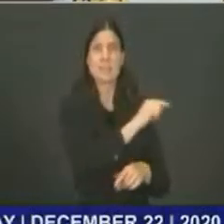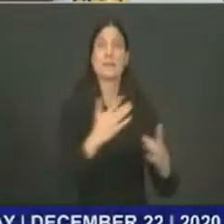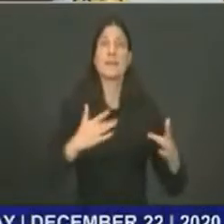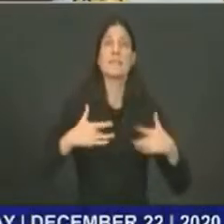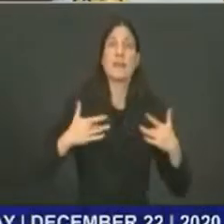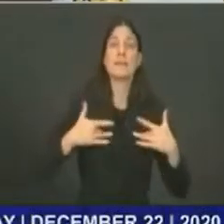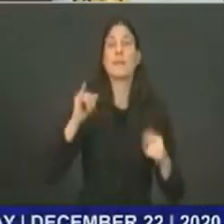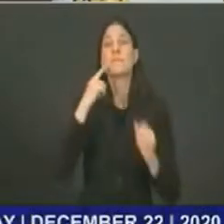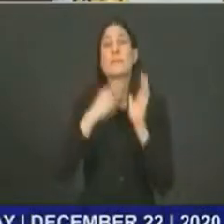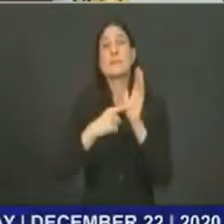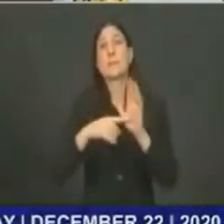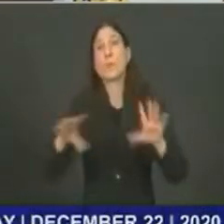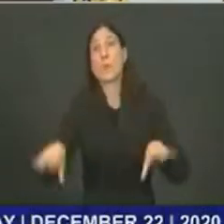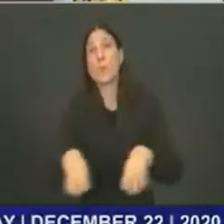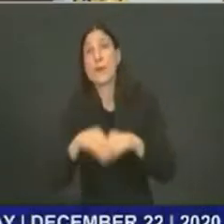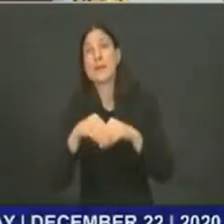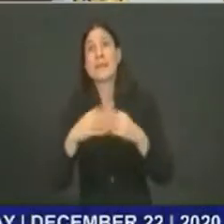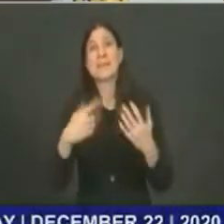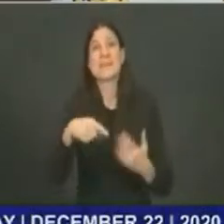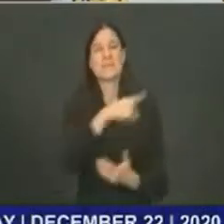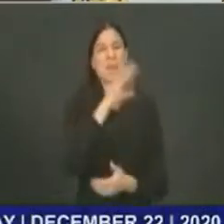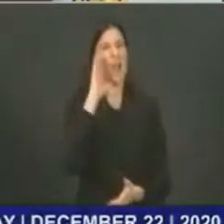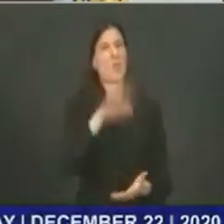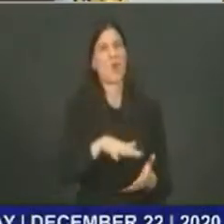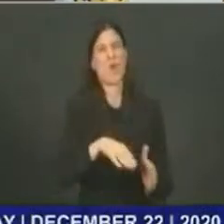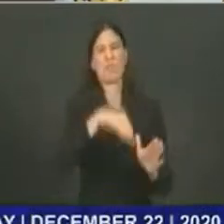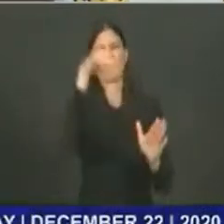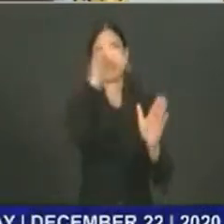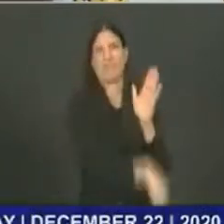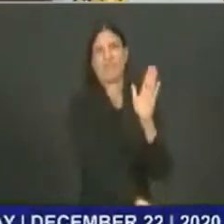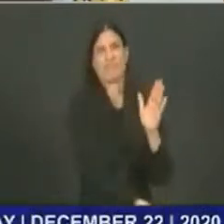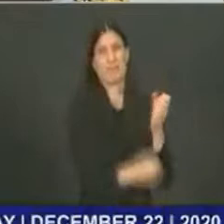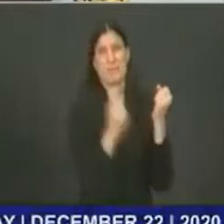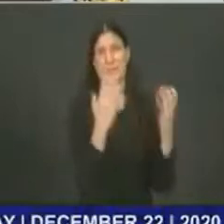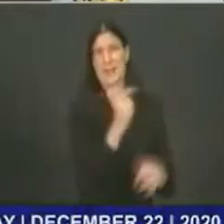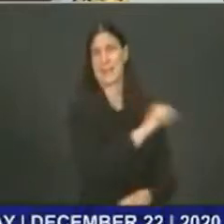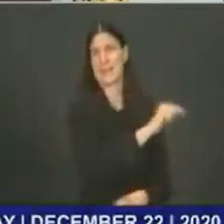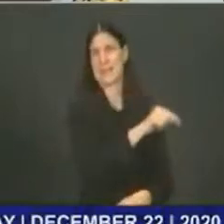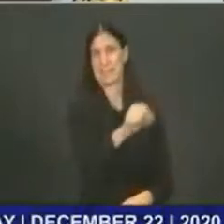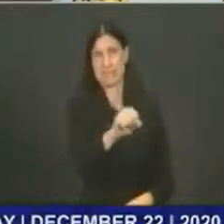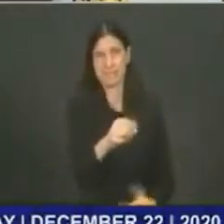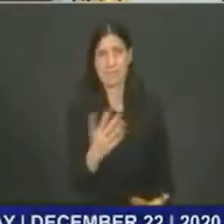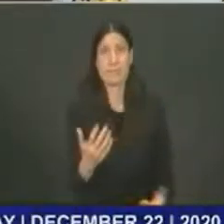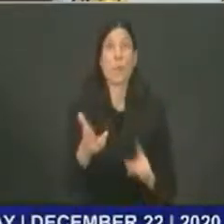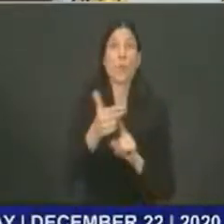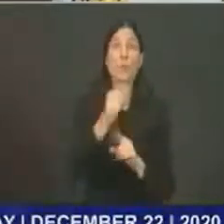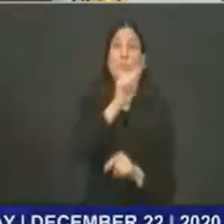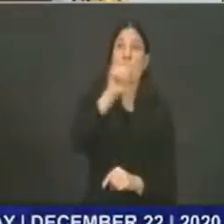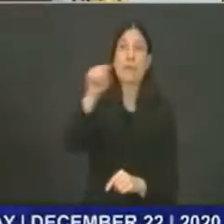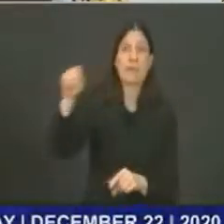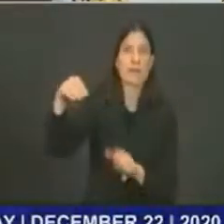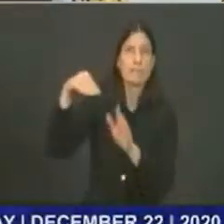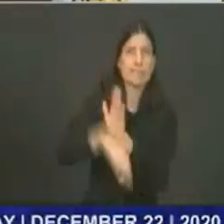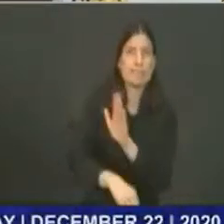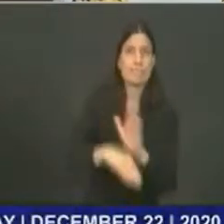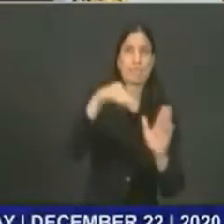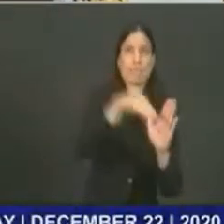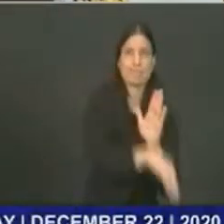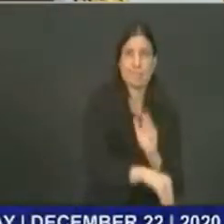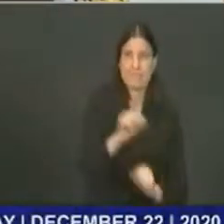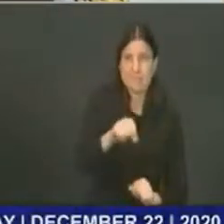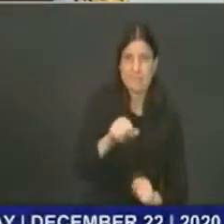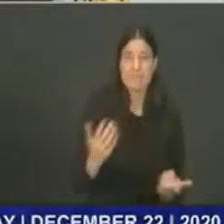in COVID, not just in Rhode Island, commercial real estate, hospitality, wedding planners. It's the nature of